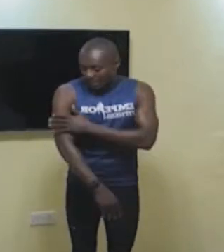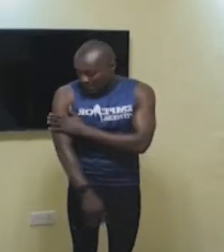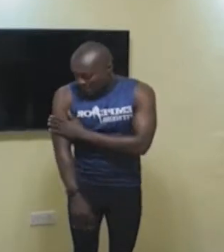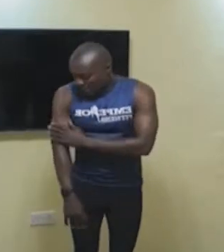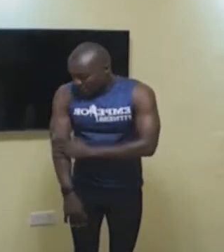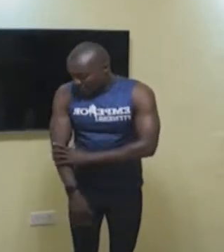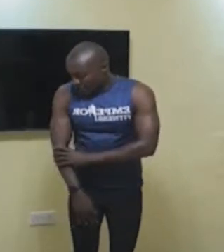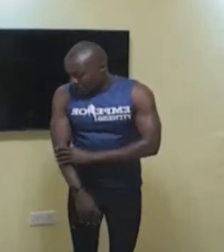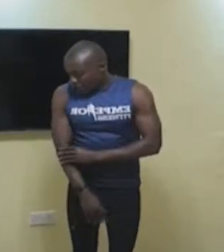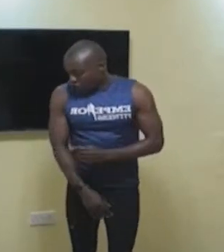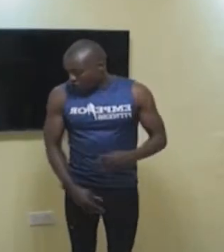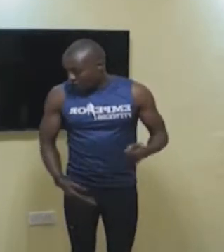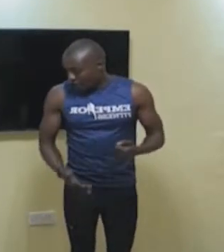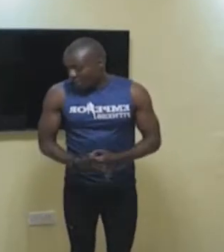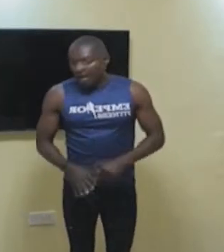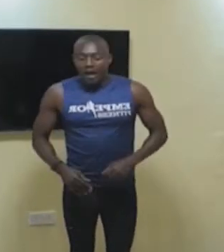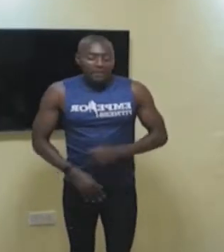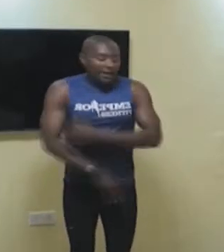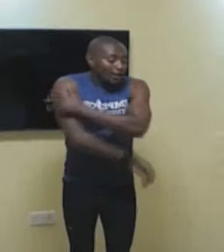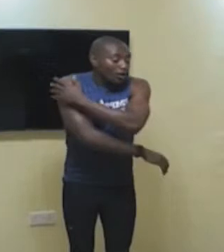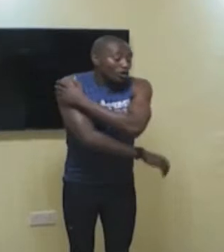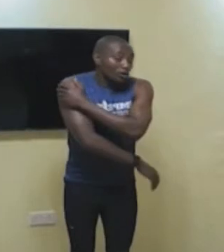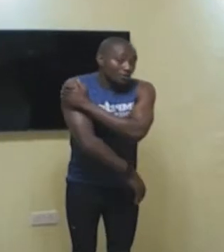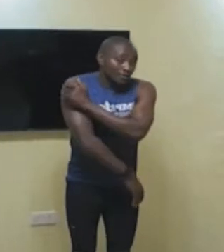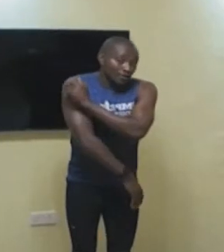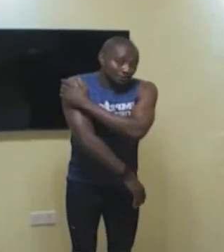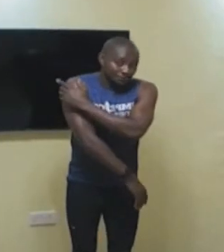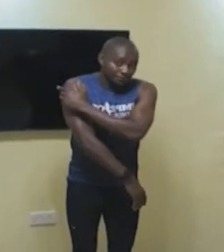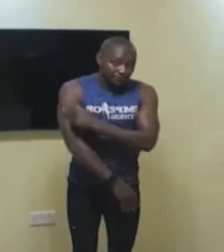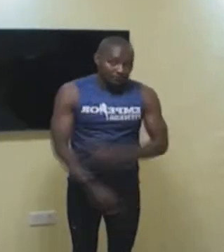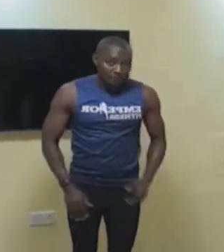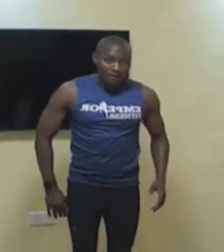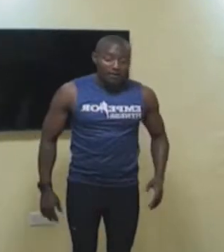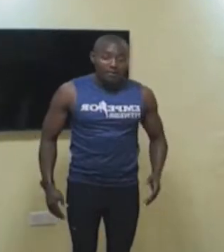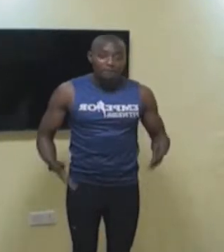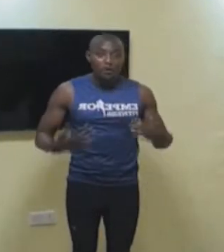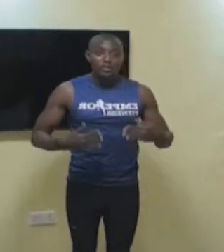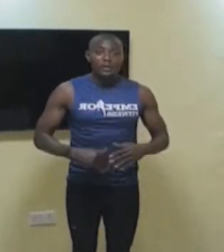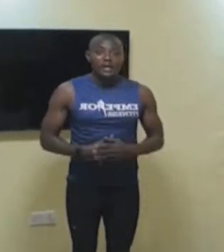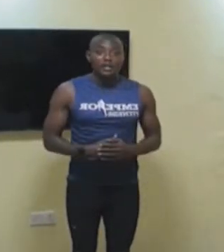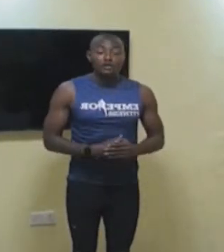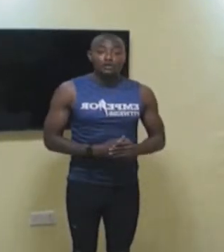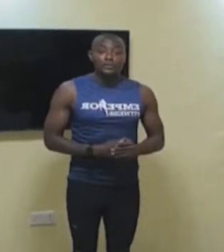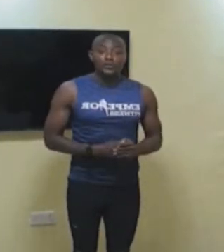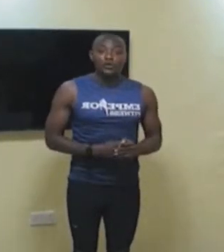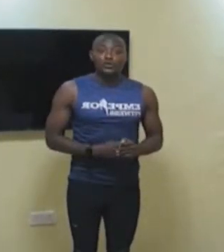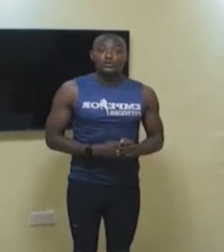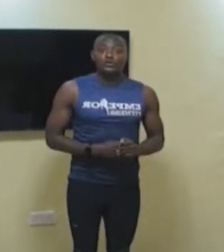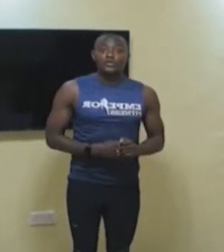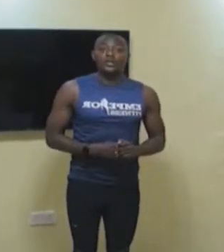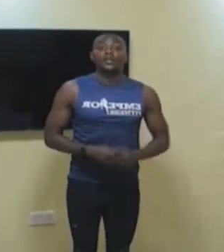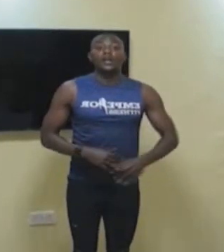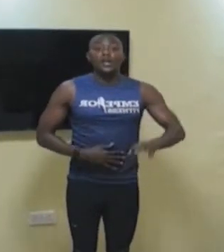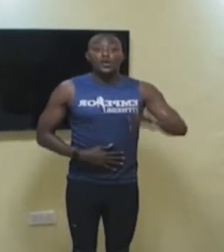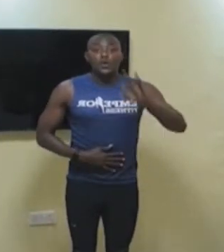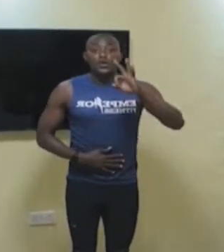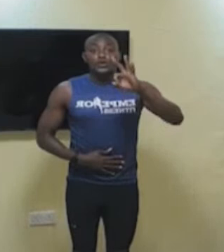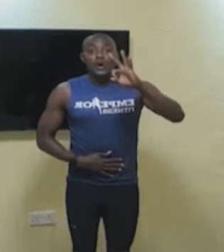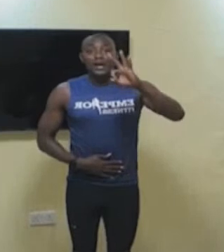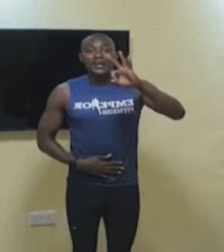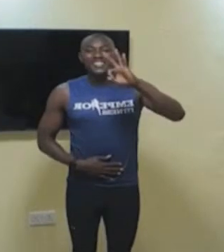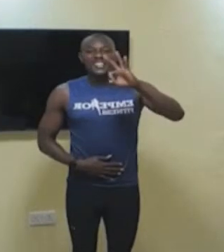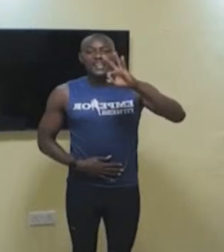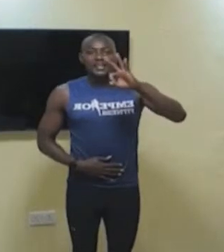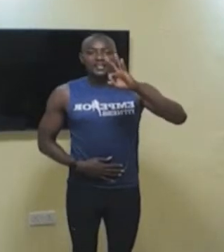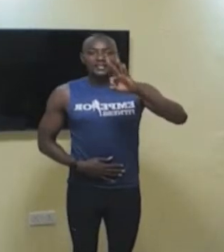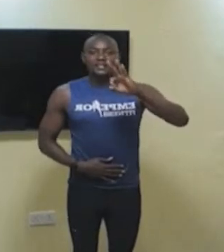implement something we call a mechanical drop set. Okay? Now, the mechanical drop set we're going to do today, we're going to